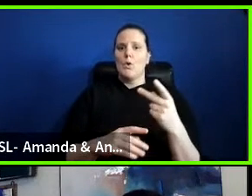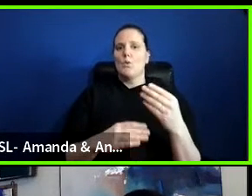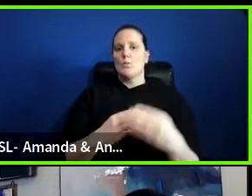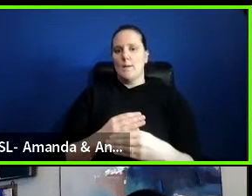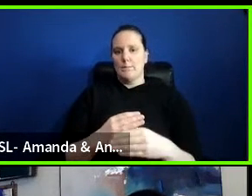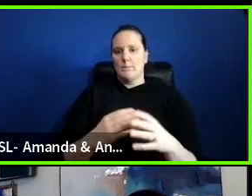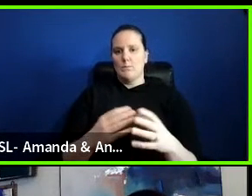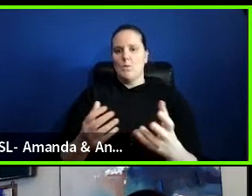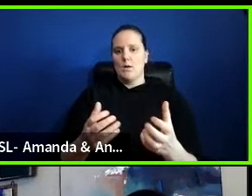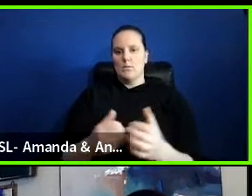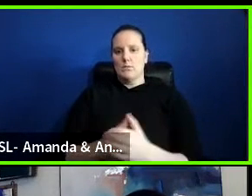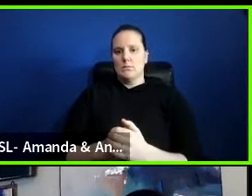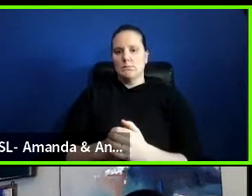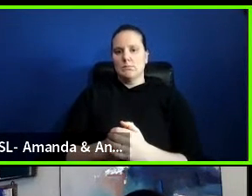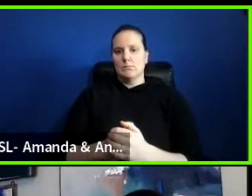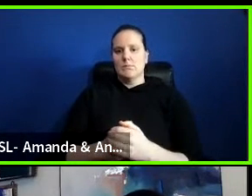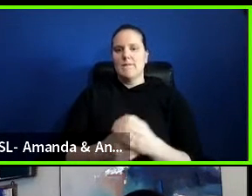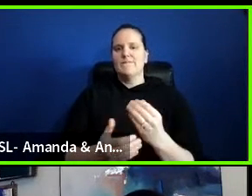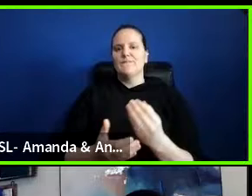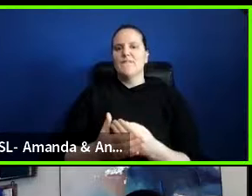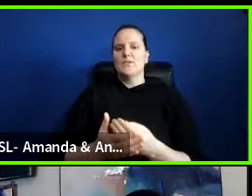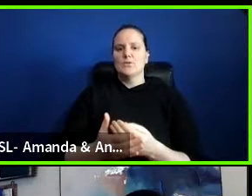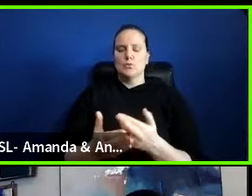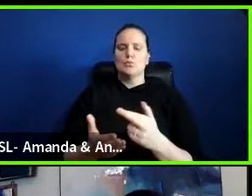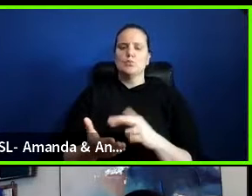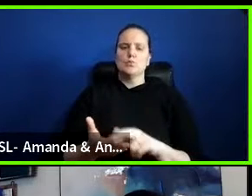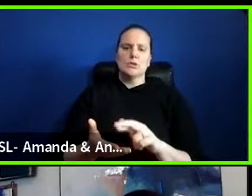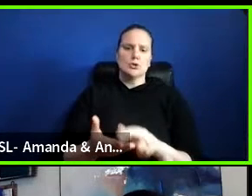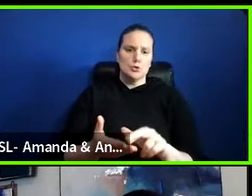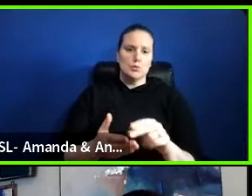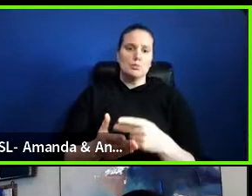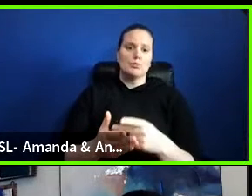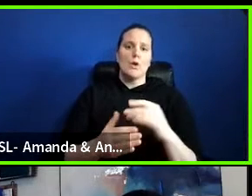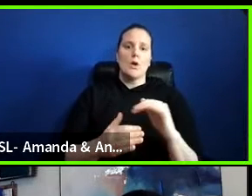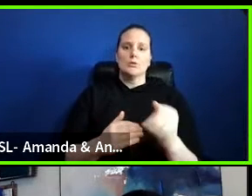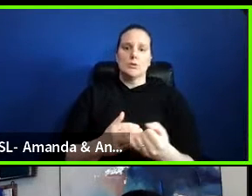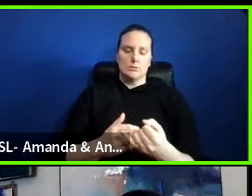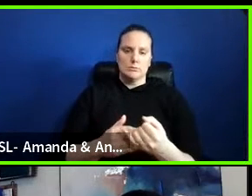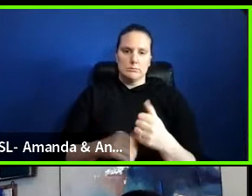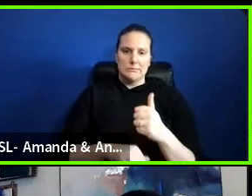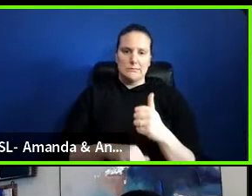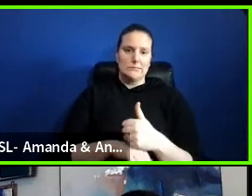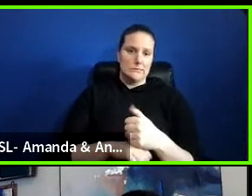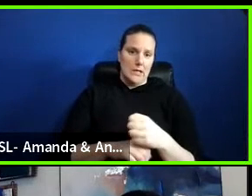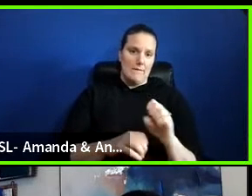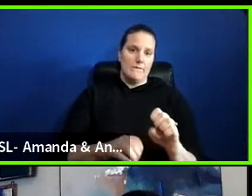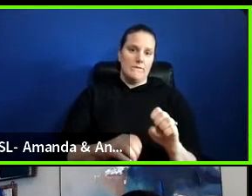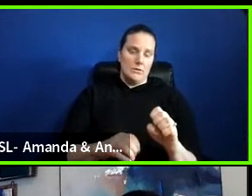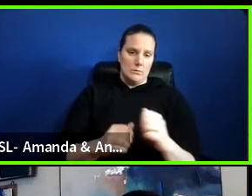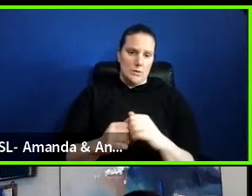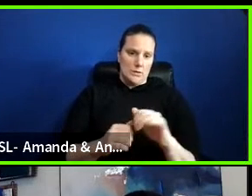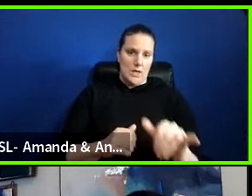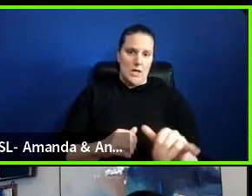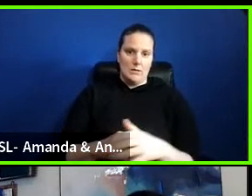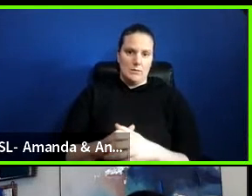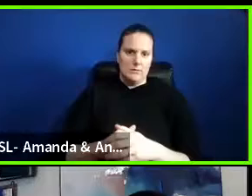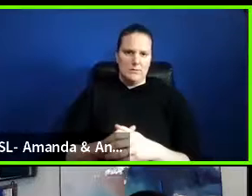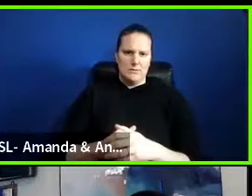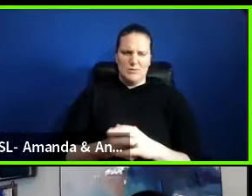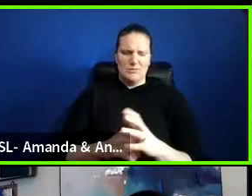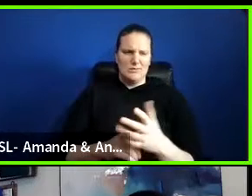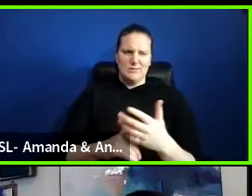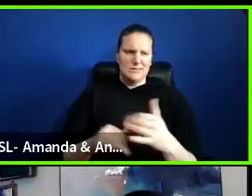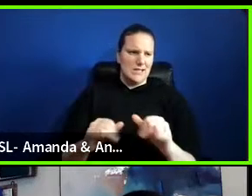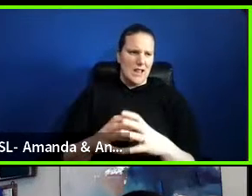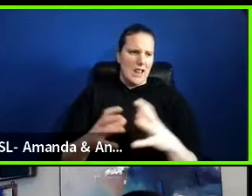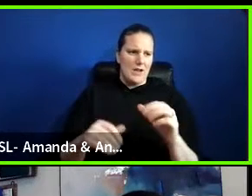for the funders of the research project that there is existing efforts underway, but there's still a